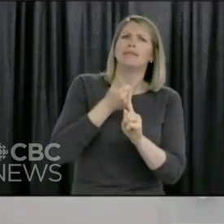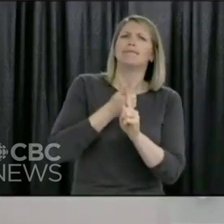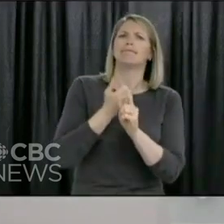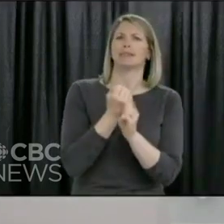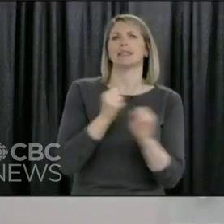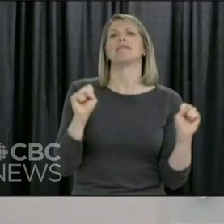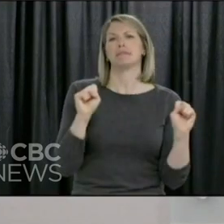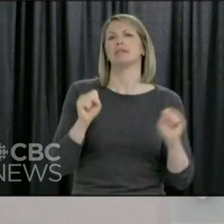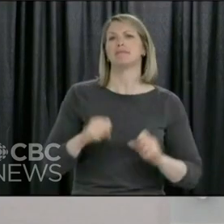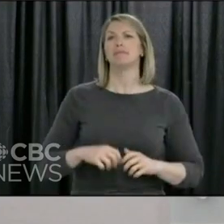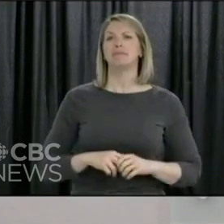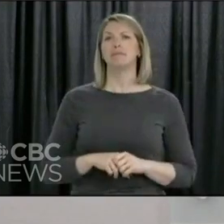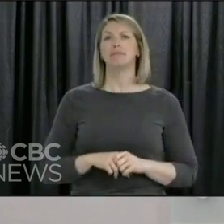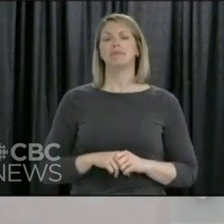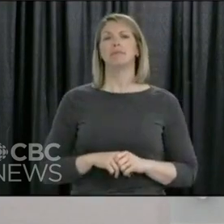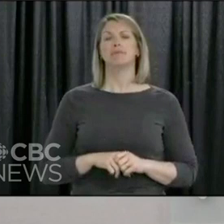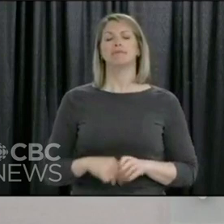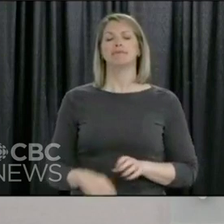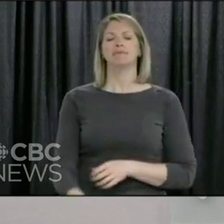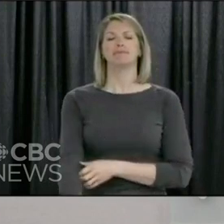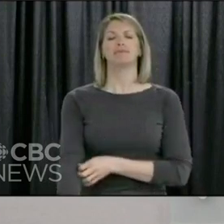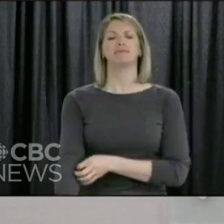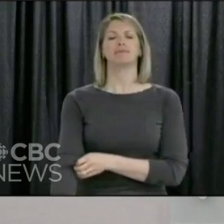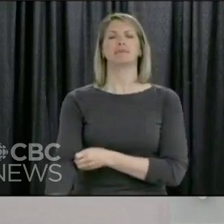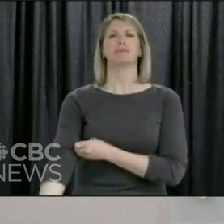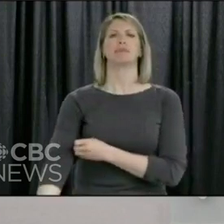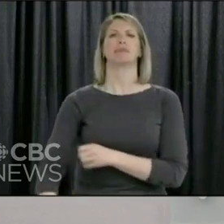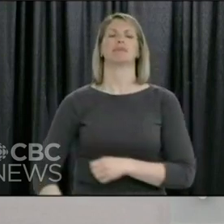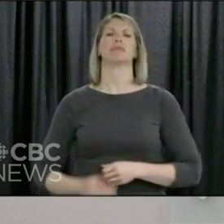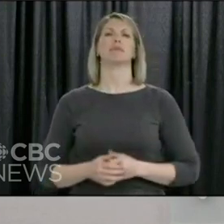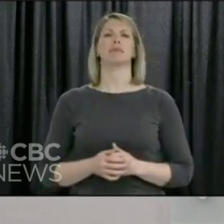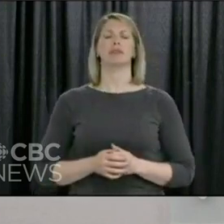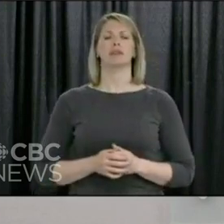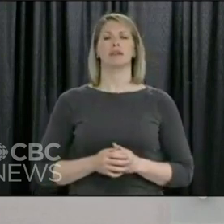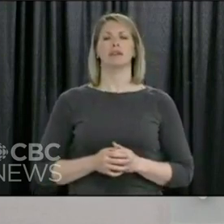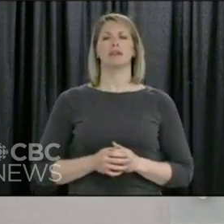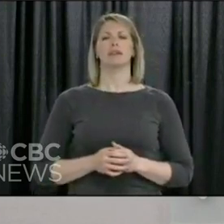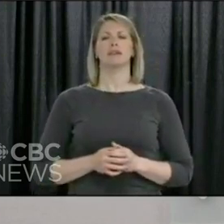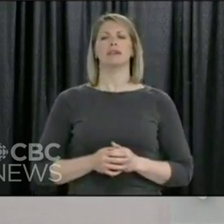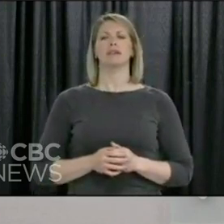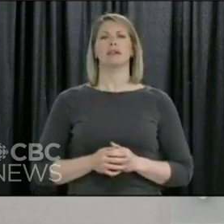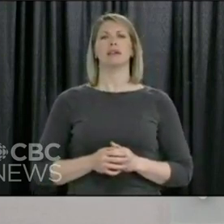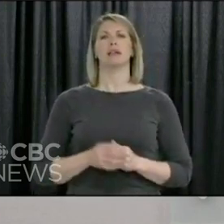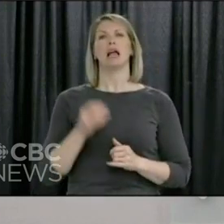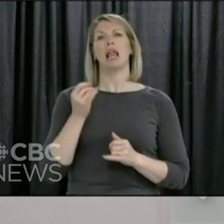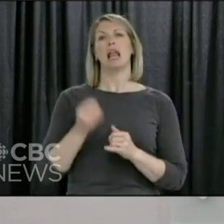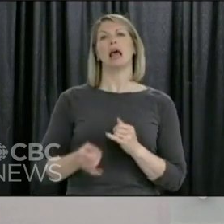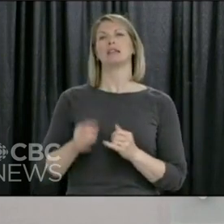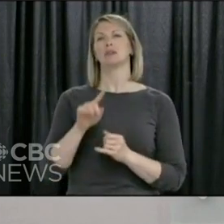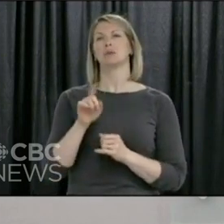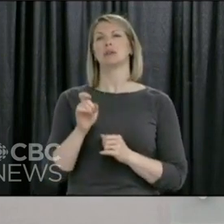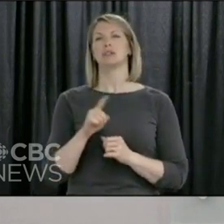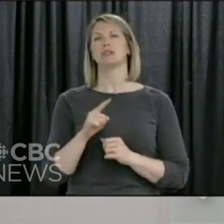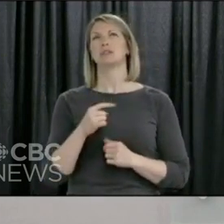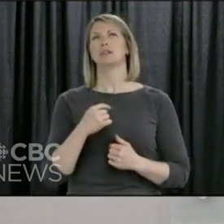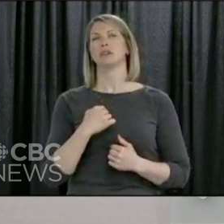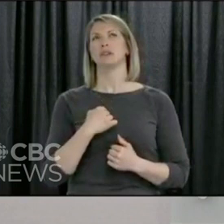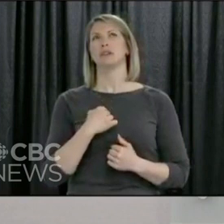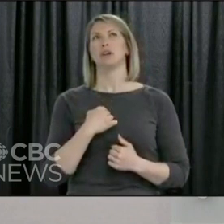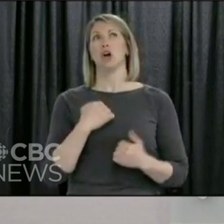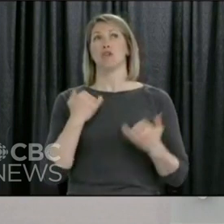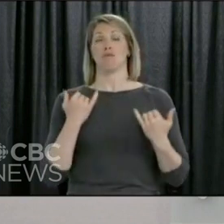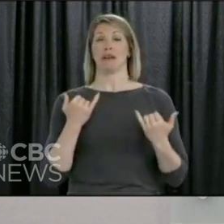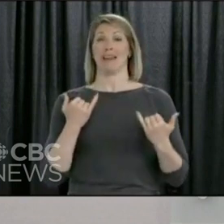Okay, just one last follow-up of that. With regards to education,